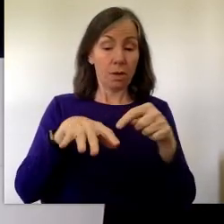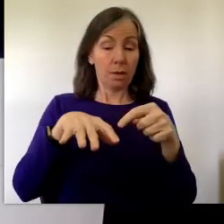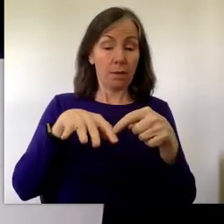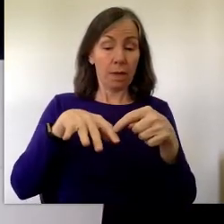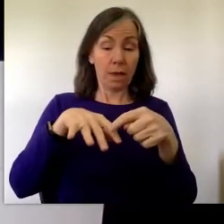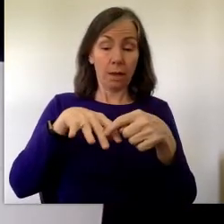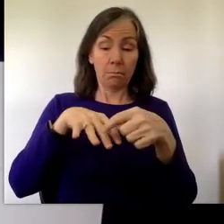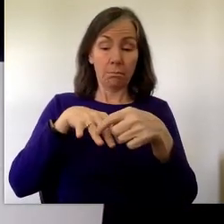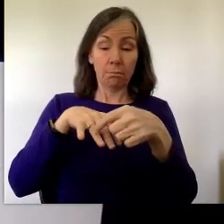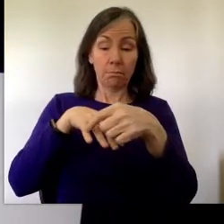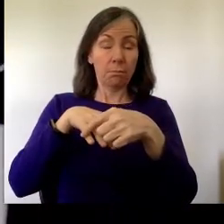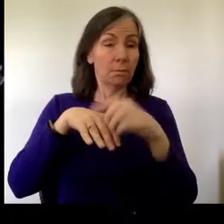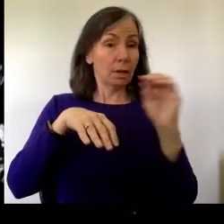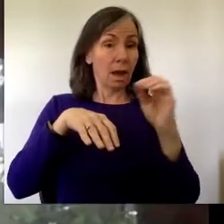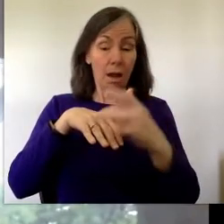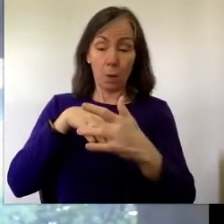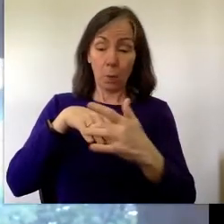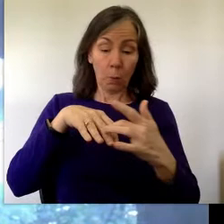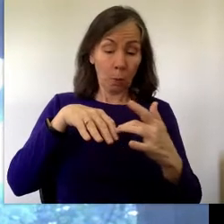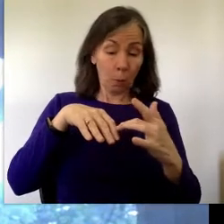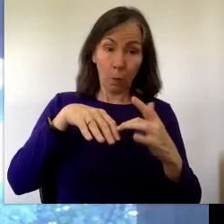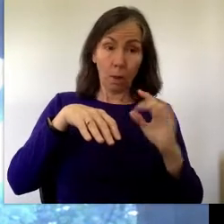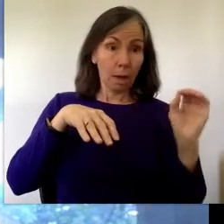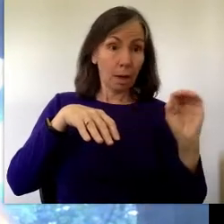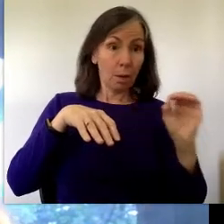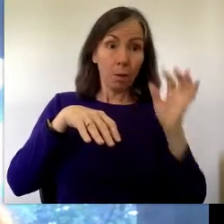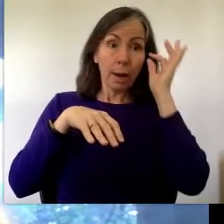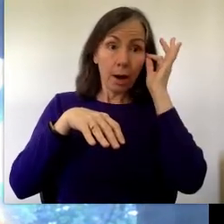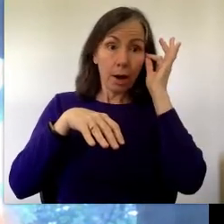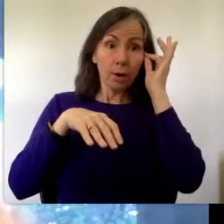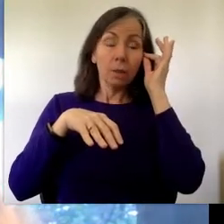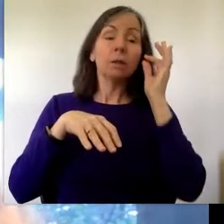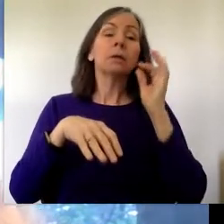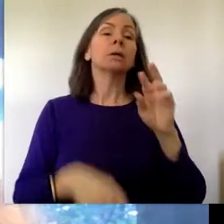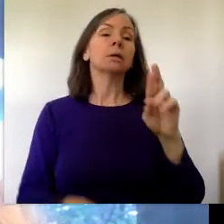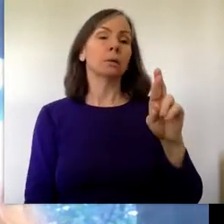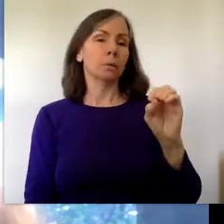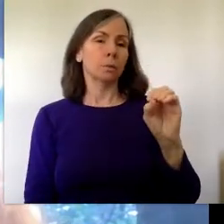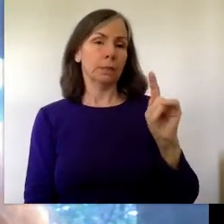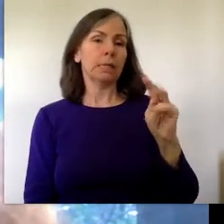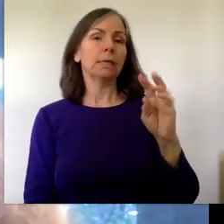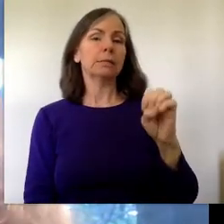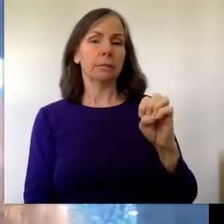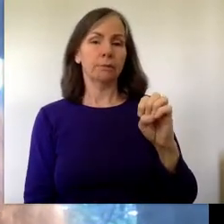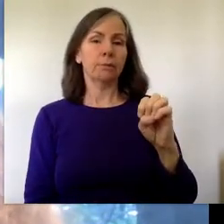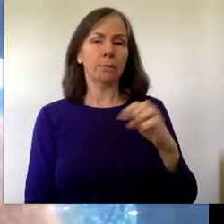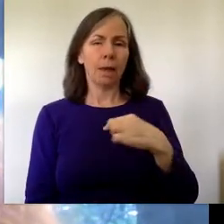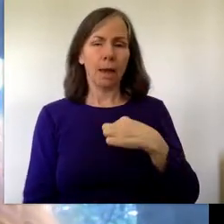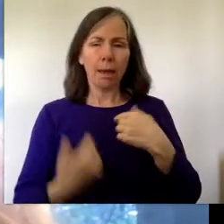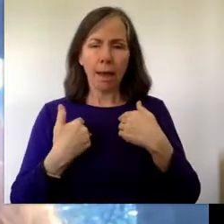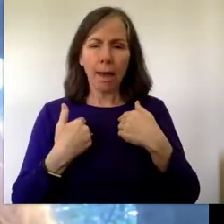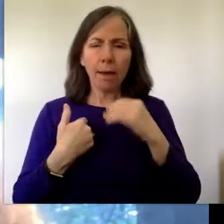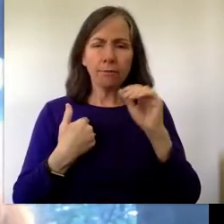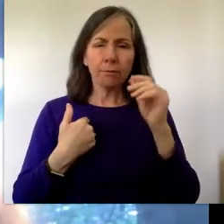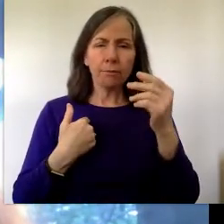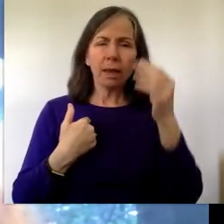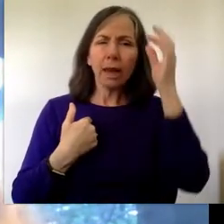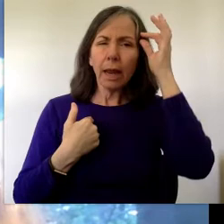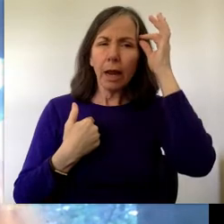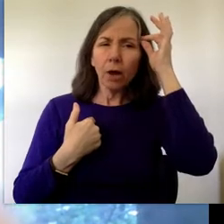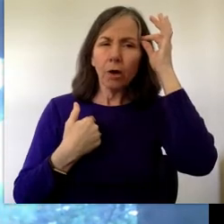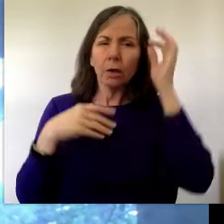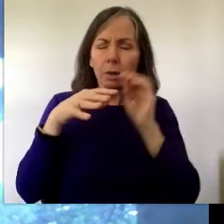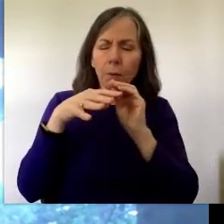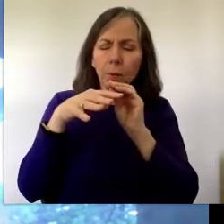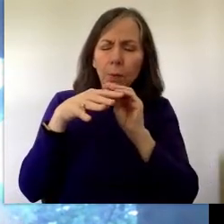it, it's recessive. So I am dominant. I have hair on that, and you won't be able to see in